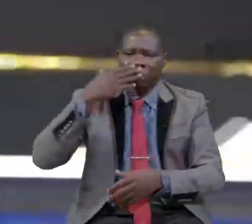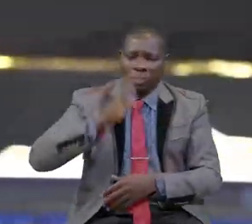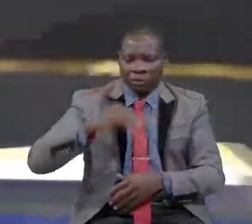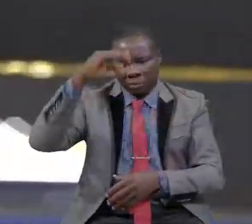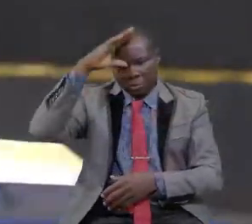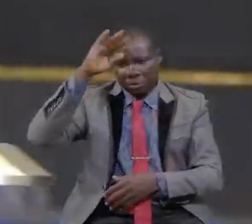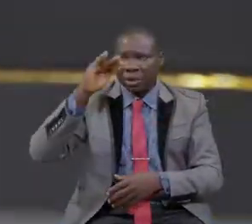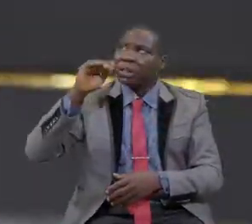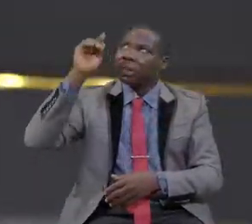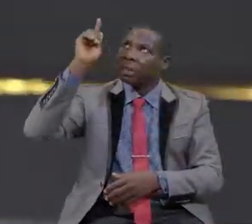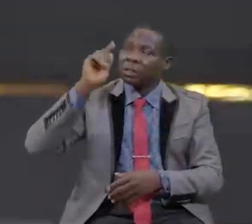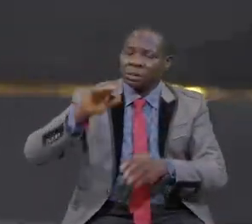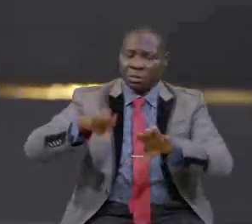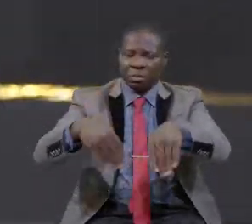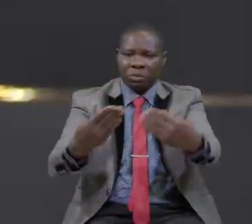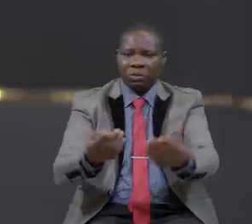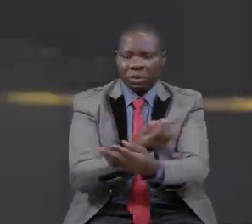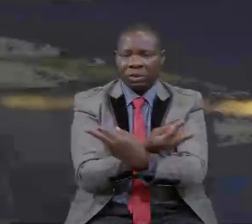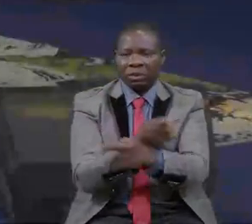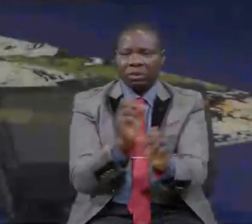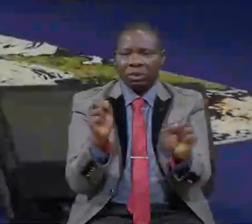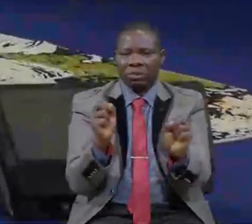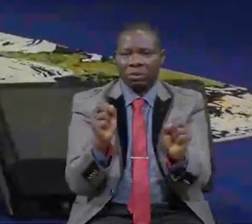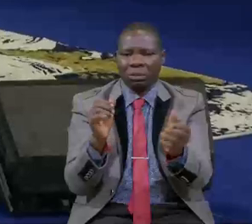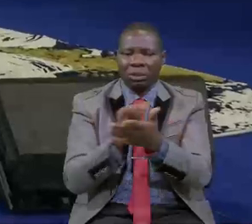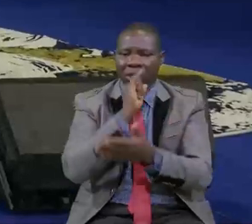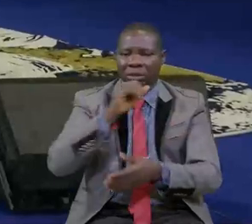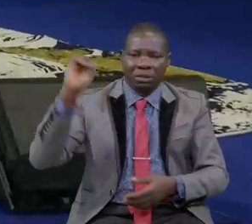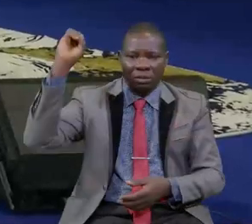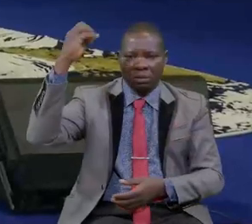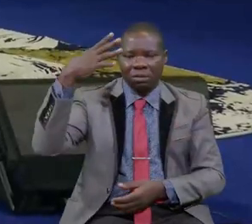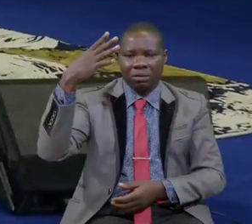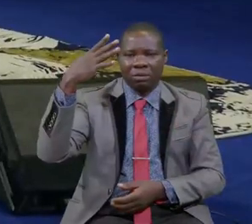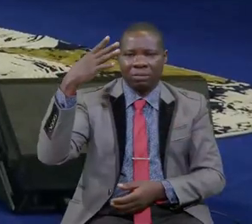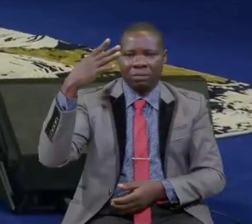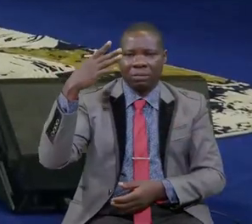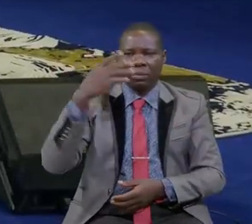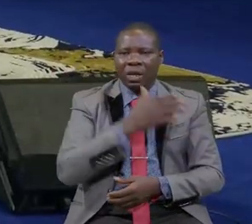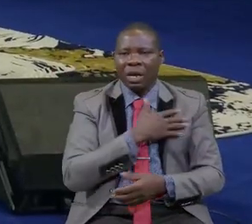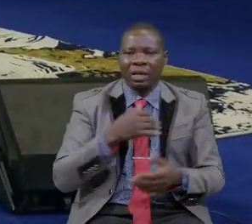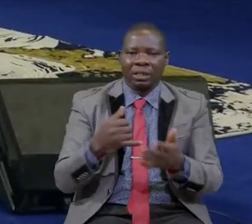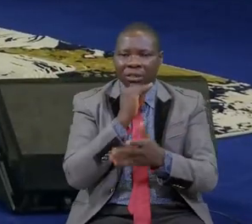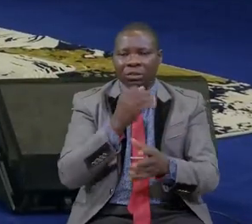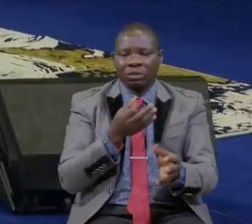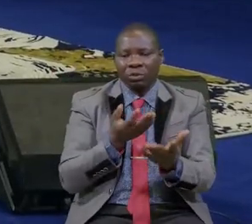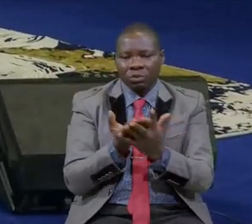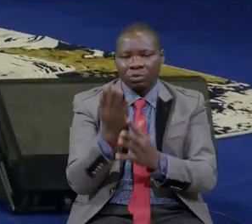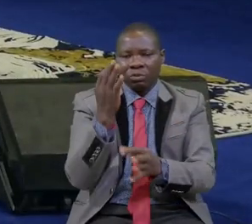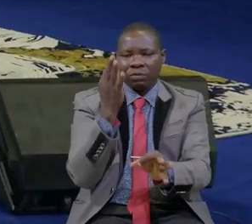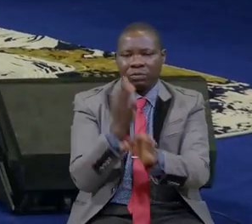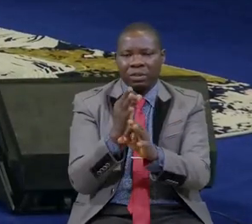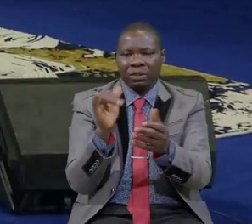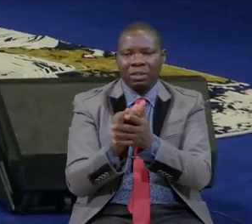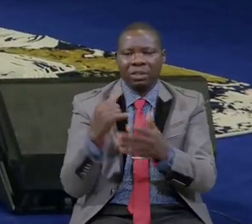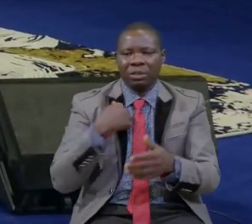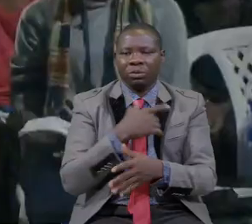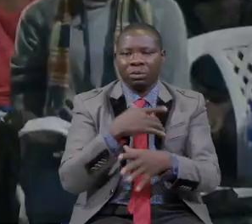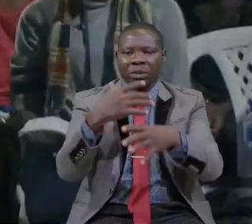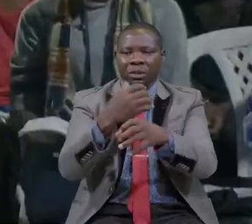provides redemption. That's grace. And then it's through faith we receive that. You are going to receive